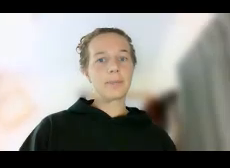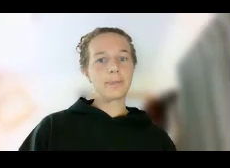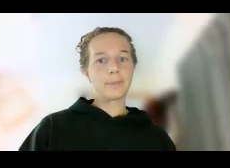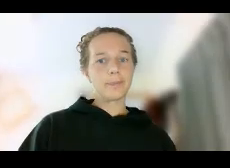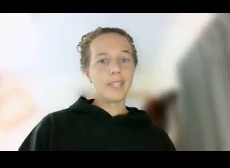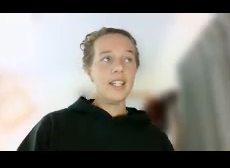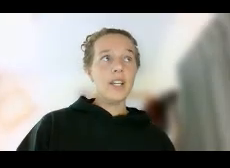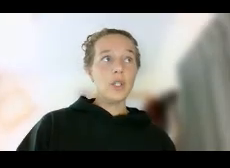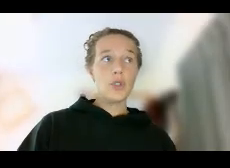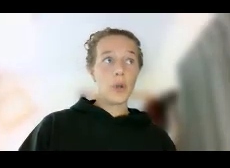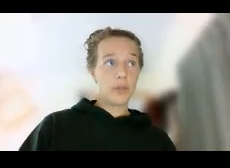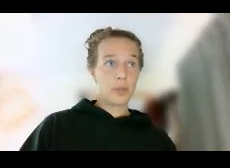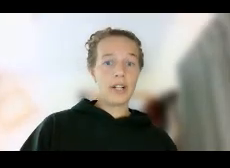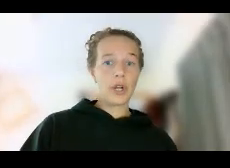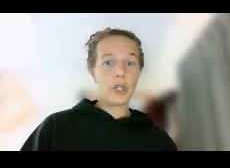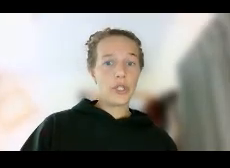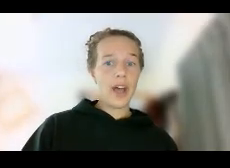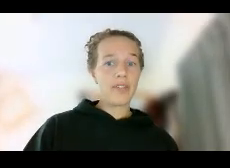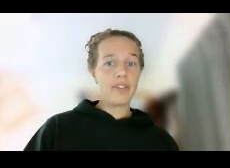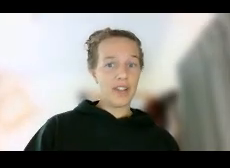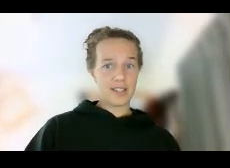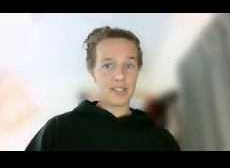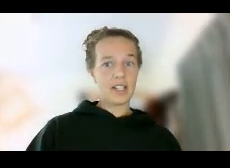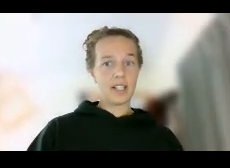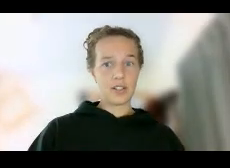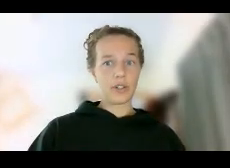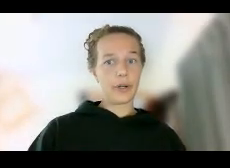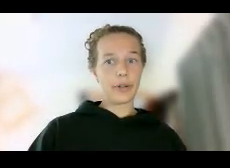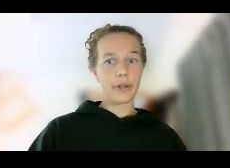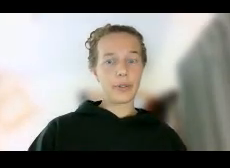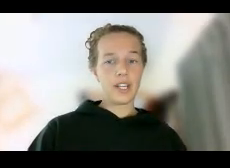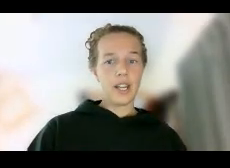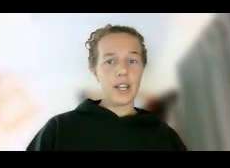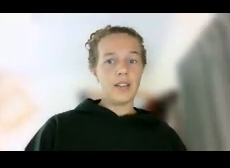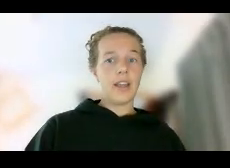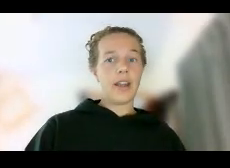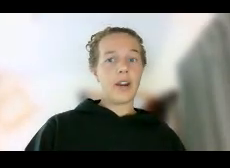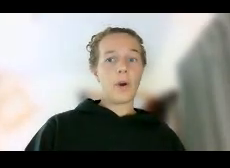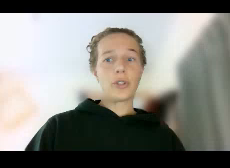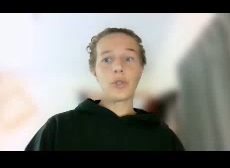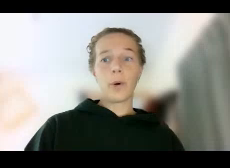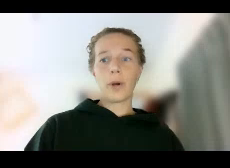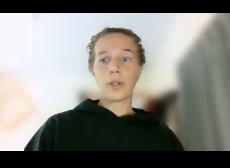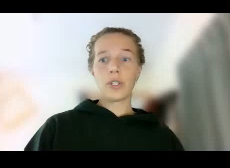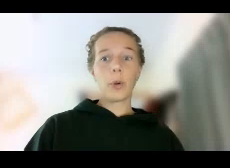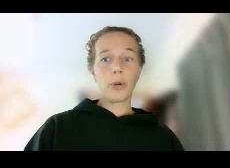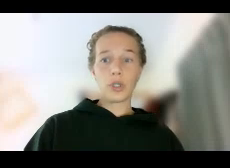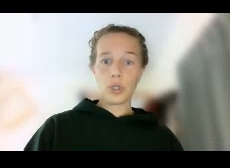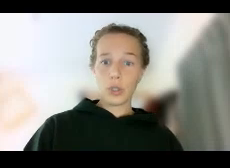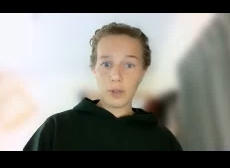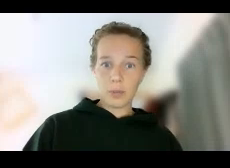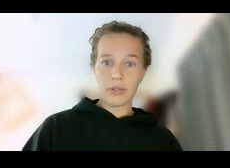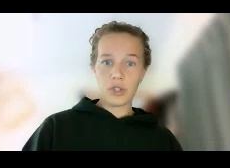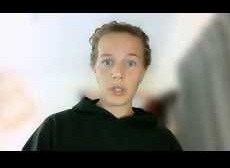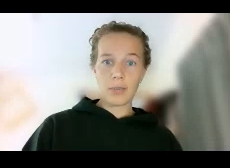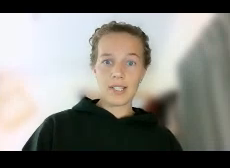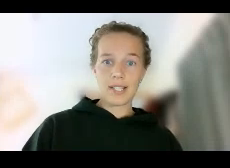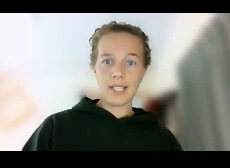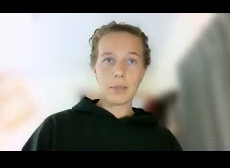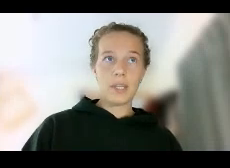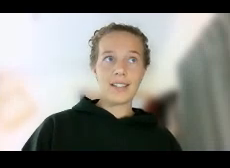in late summer. Surf smelt also have a fascinating history on our coast. There once was a commercial surf